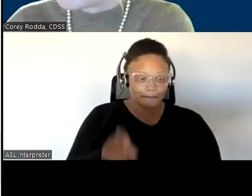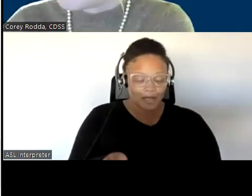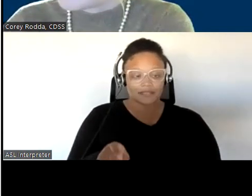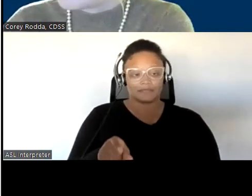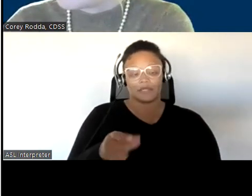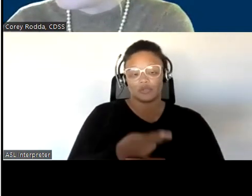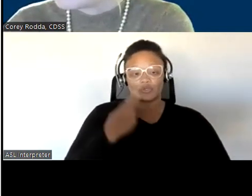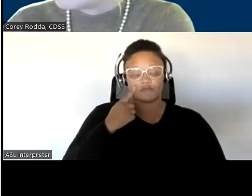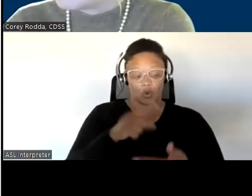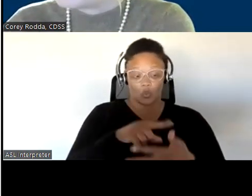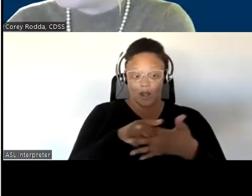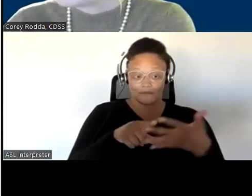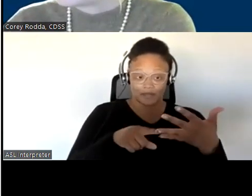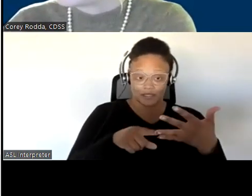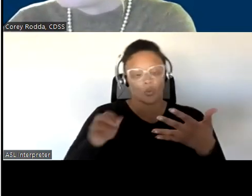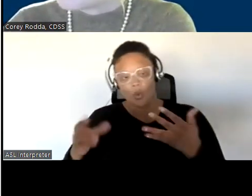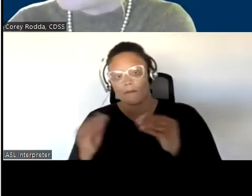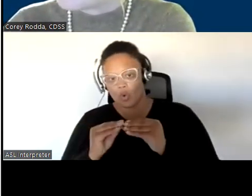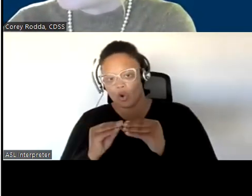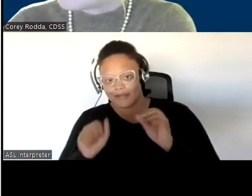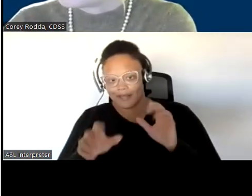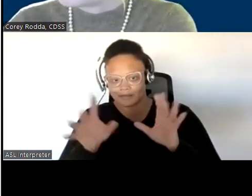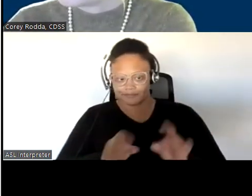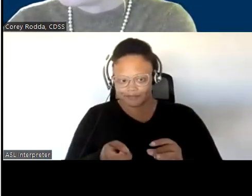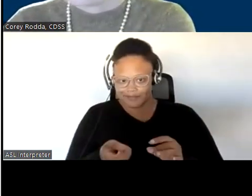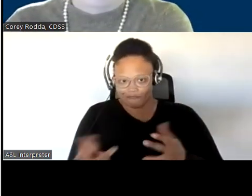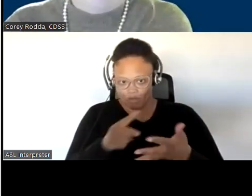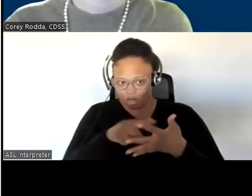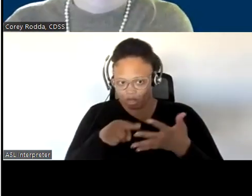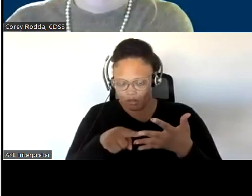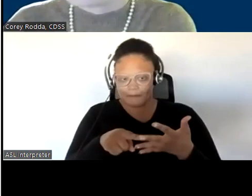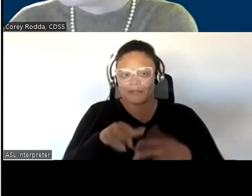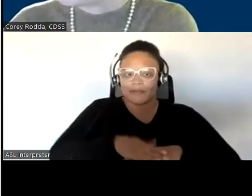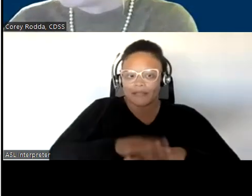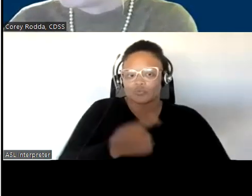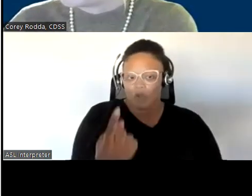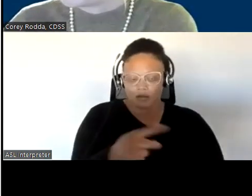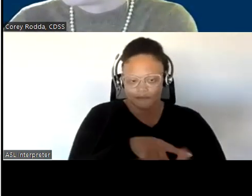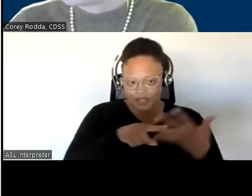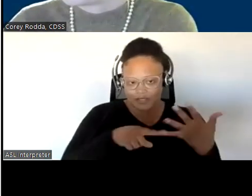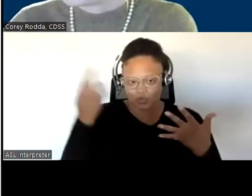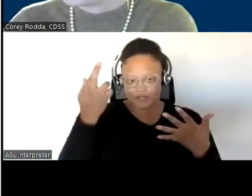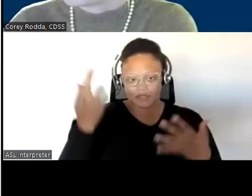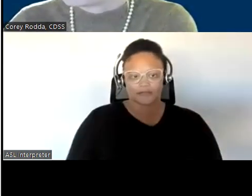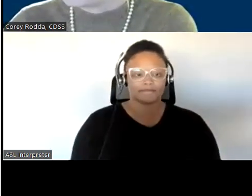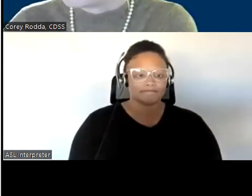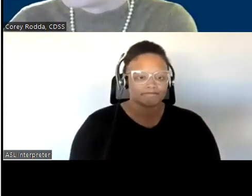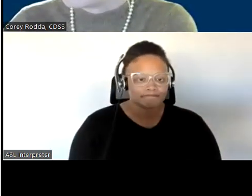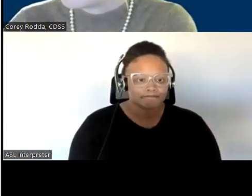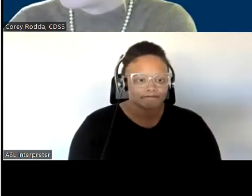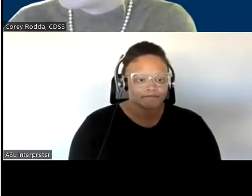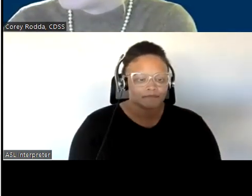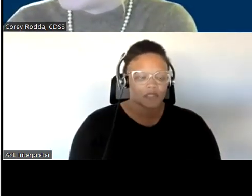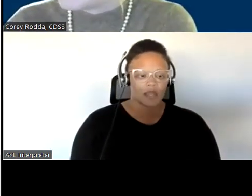following purposes. And the subgrant duration here only refers to the amount of time it takes you to spend the ARPA